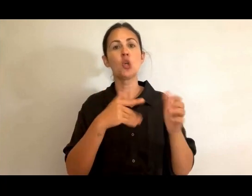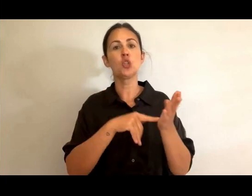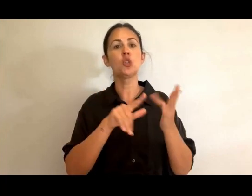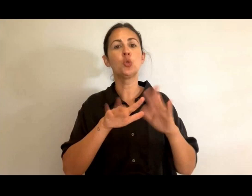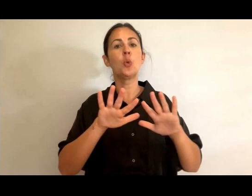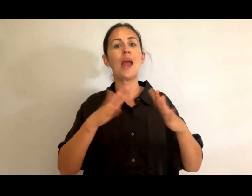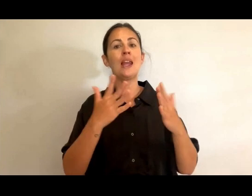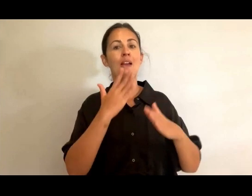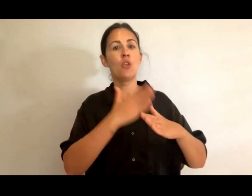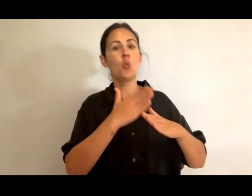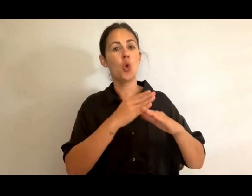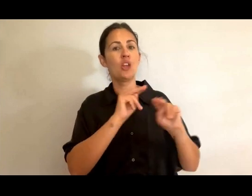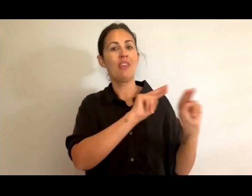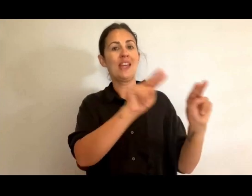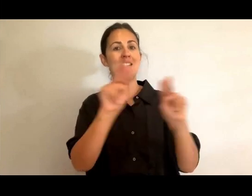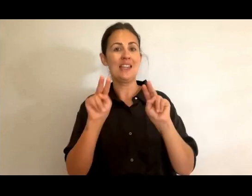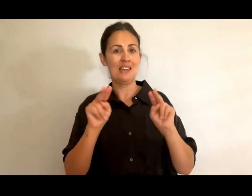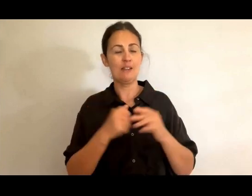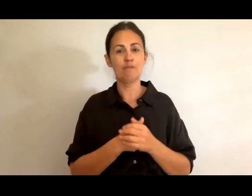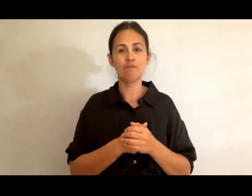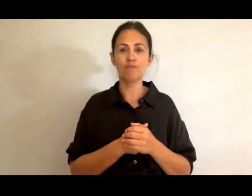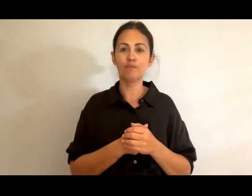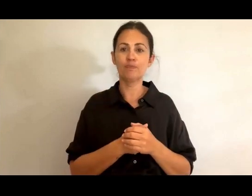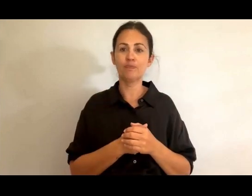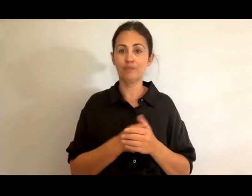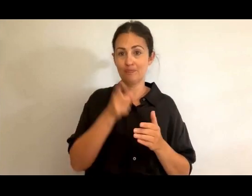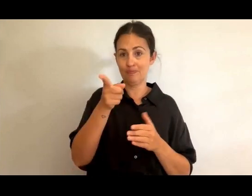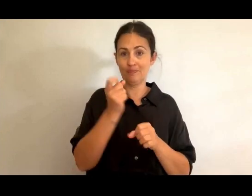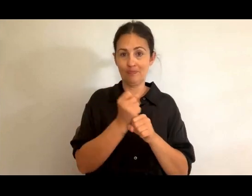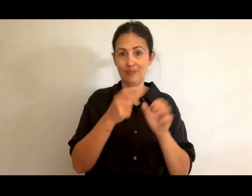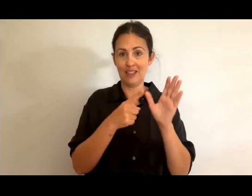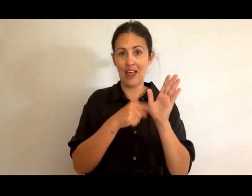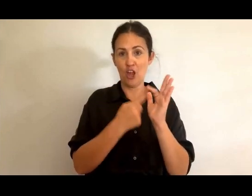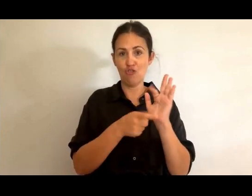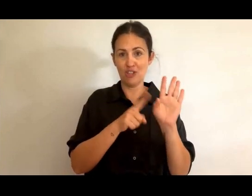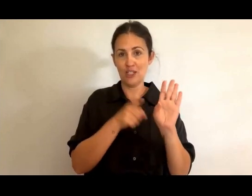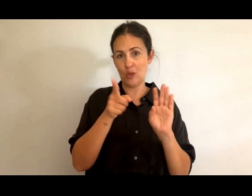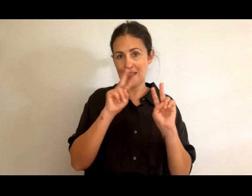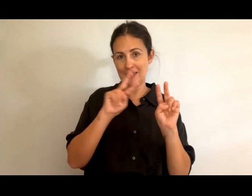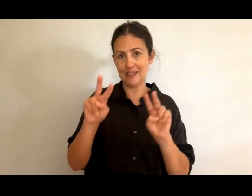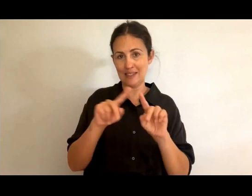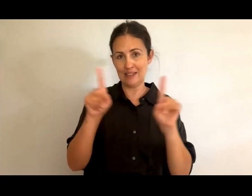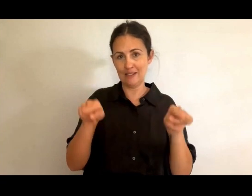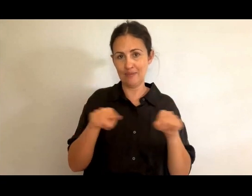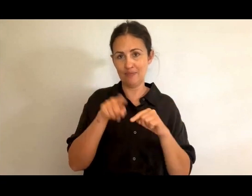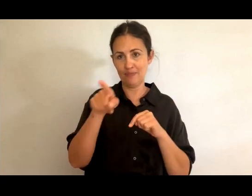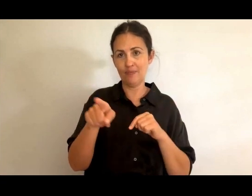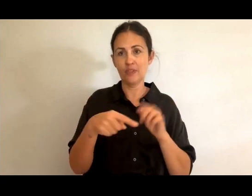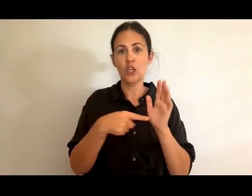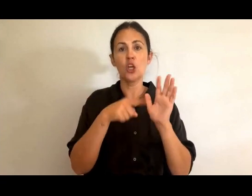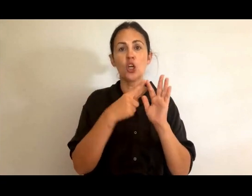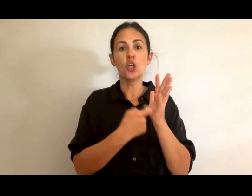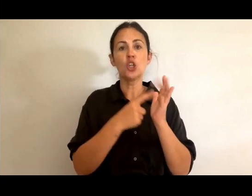conclude, this is the gallery itself as well. Tertiary galleries, because they connect artists'